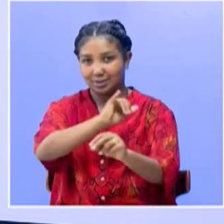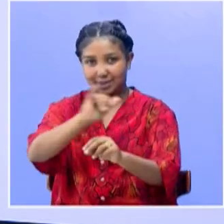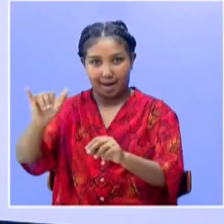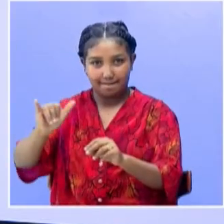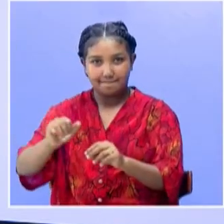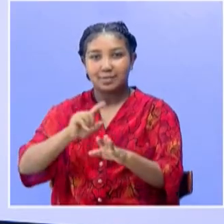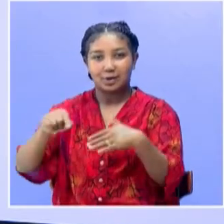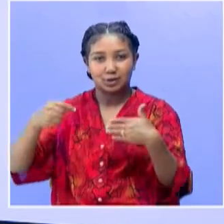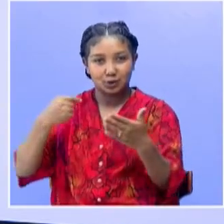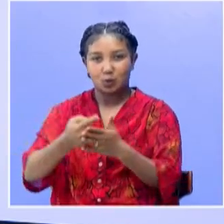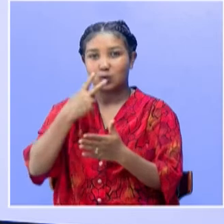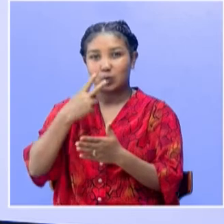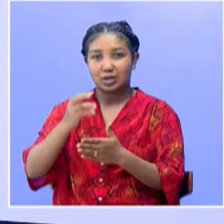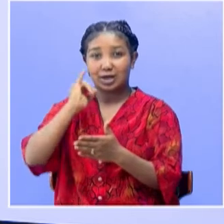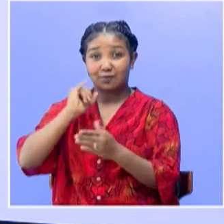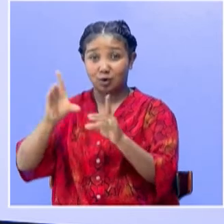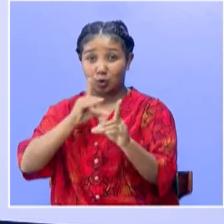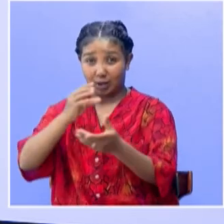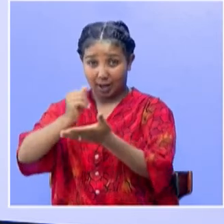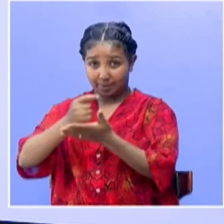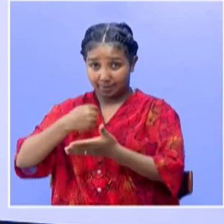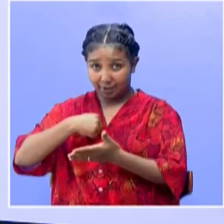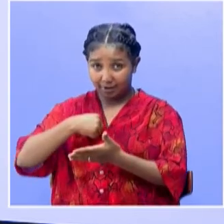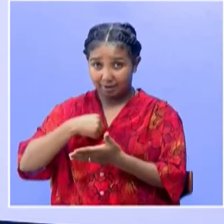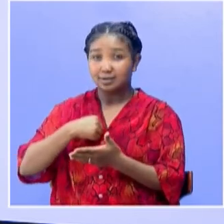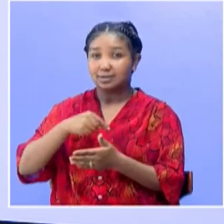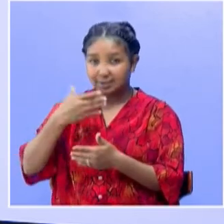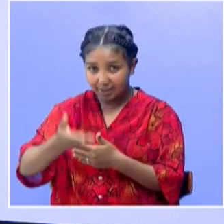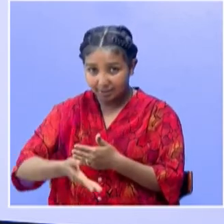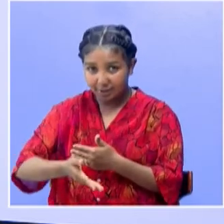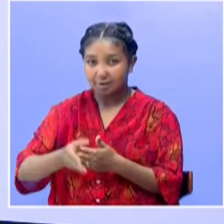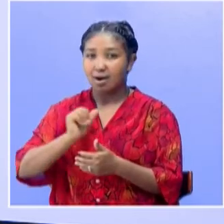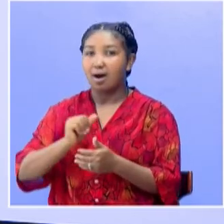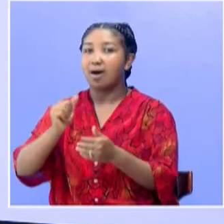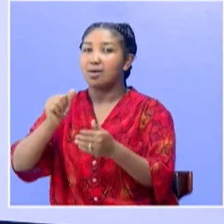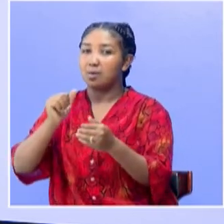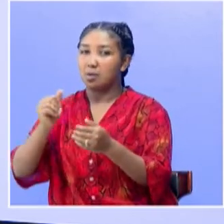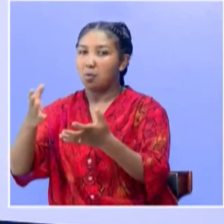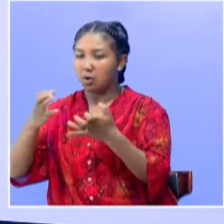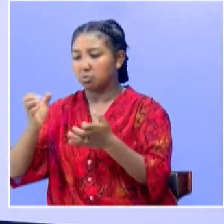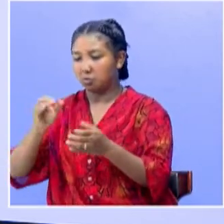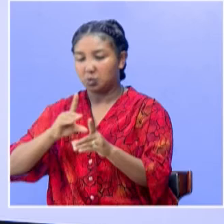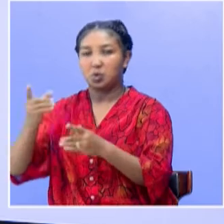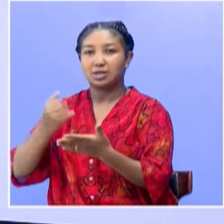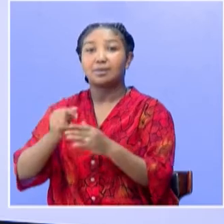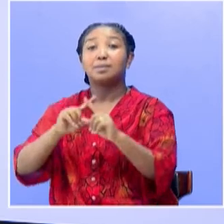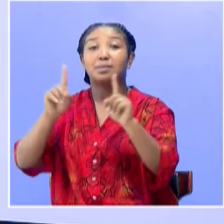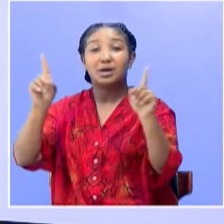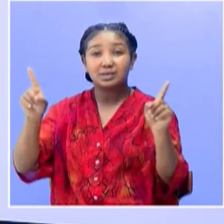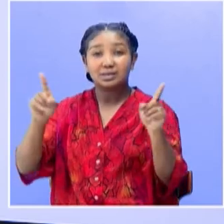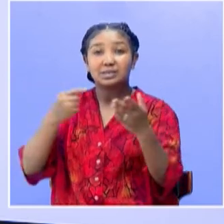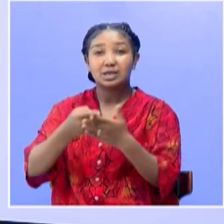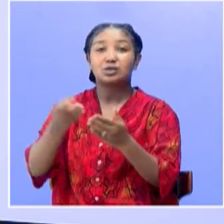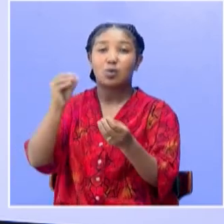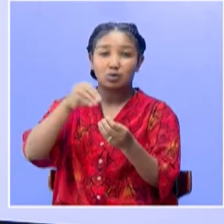Okay? So, look. If you don't help me, I won't do it. But there